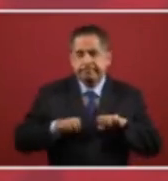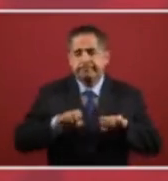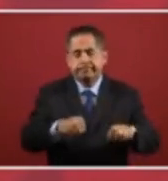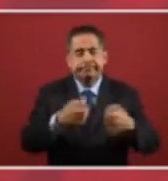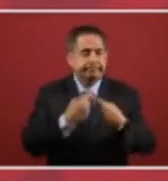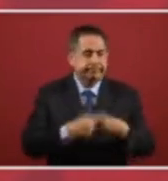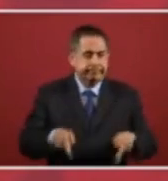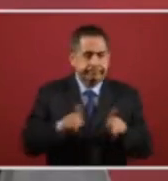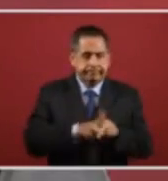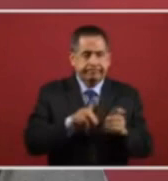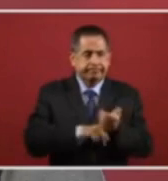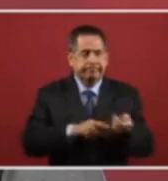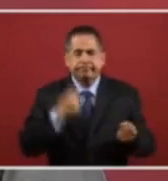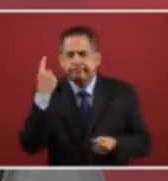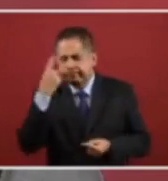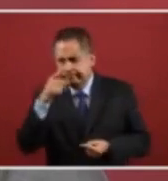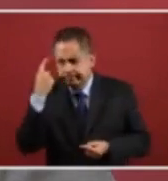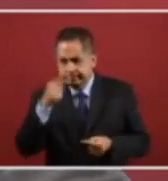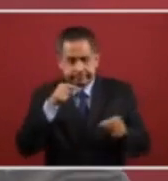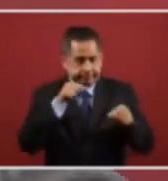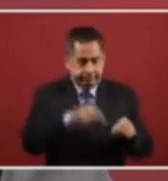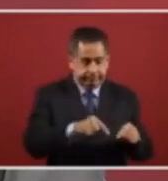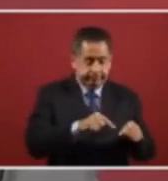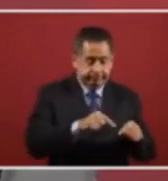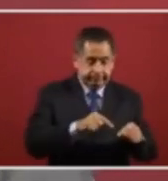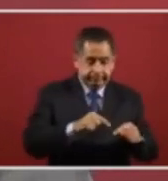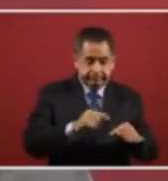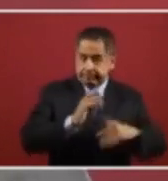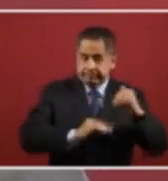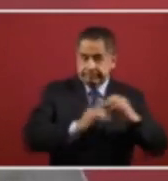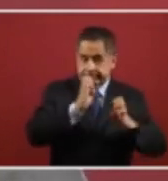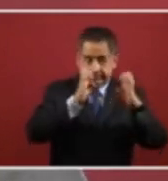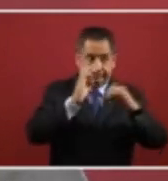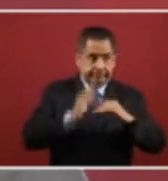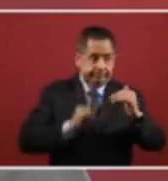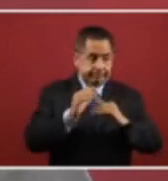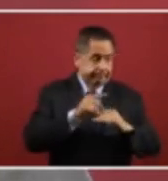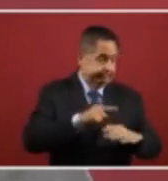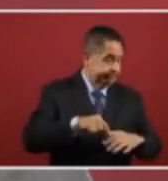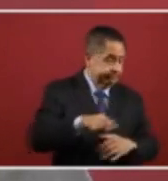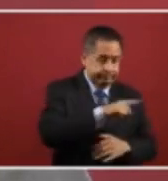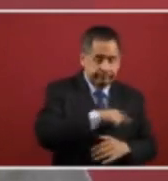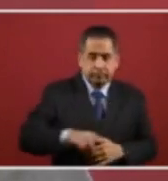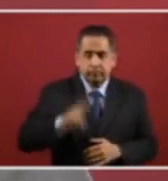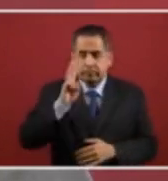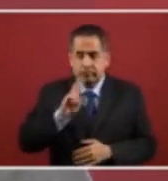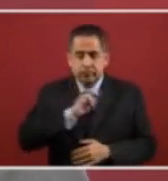commercial centers, in such a way that with these constructions,